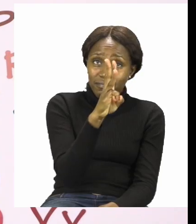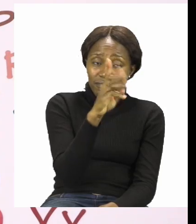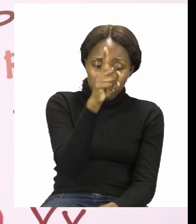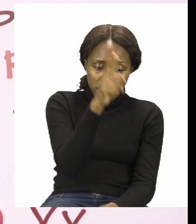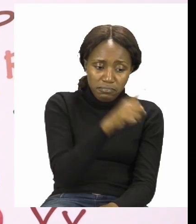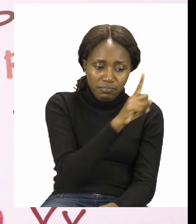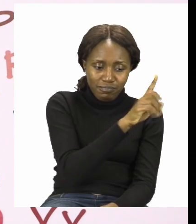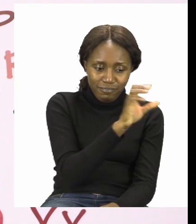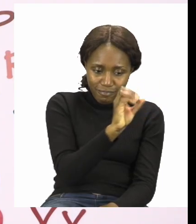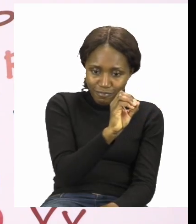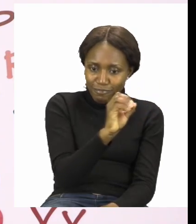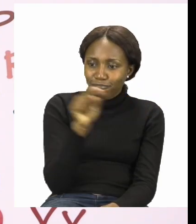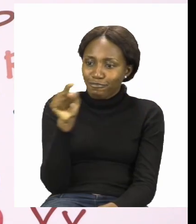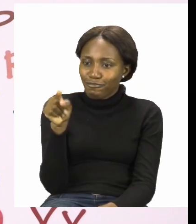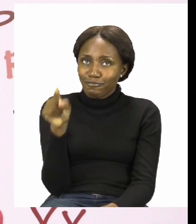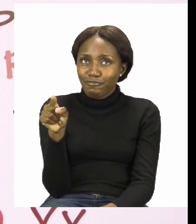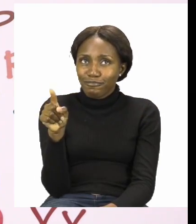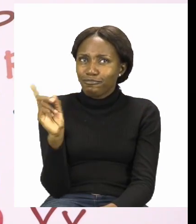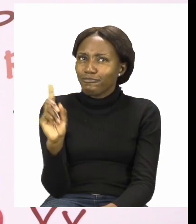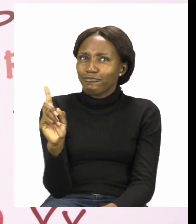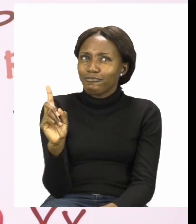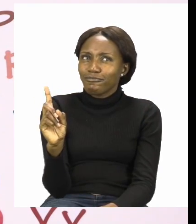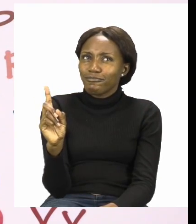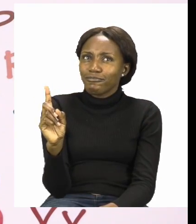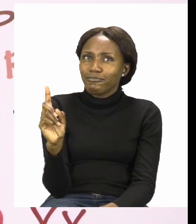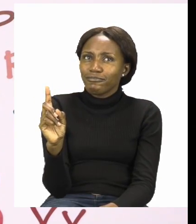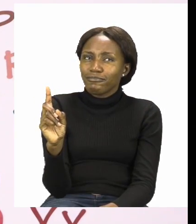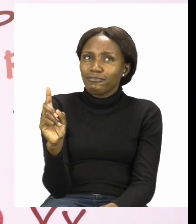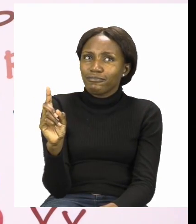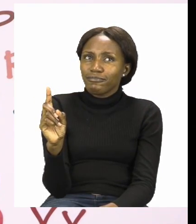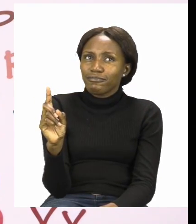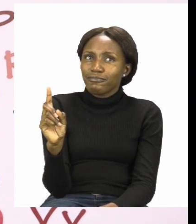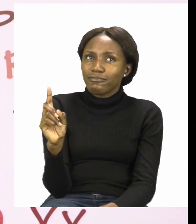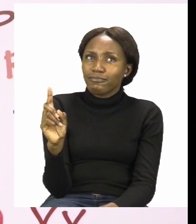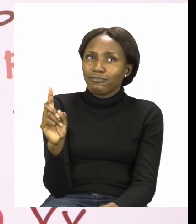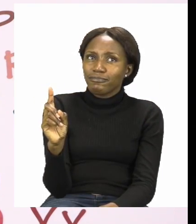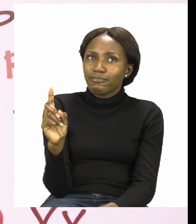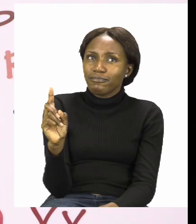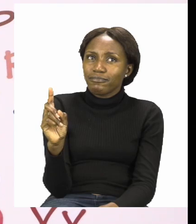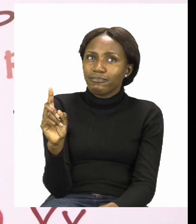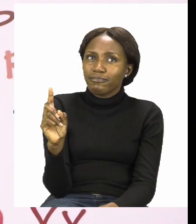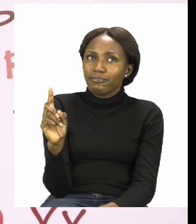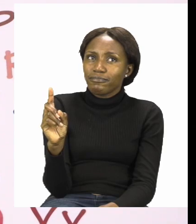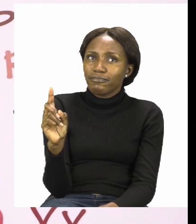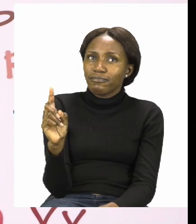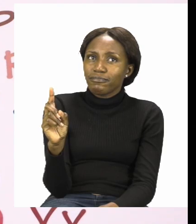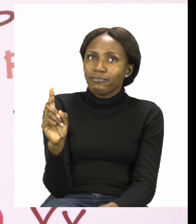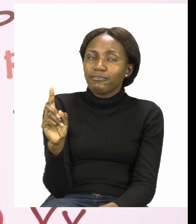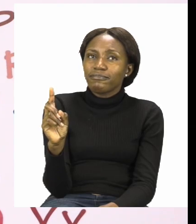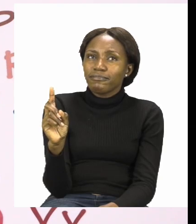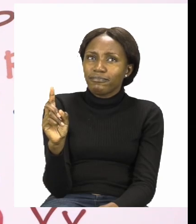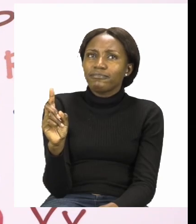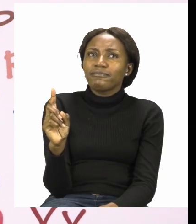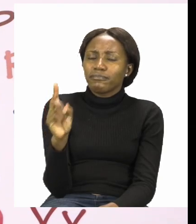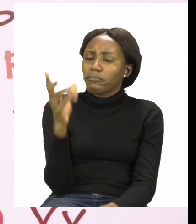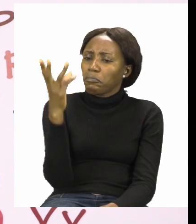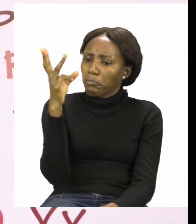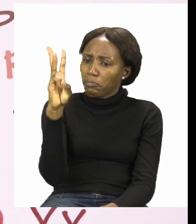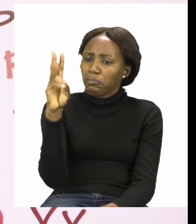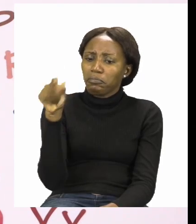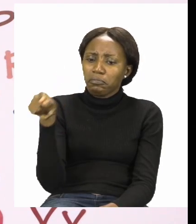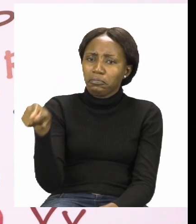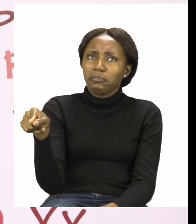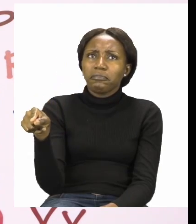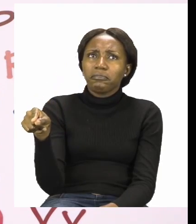10, and then we need to find out the other number. So we are going to use the same method that